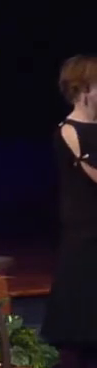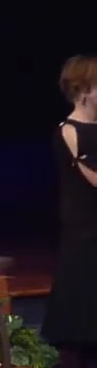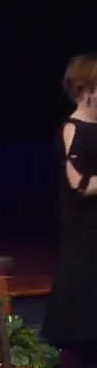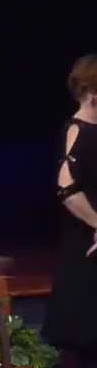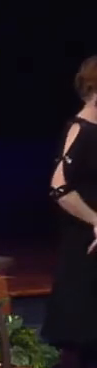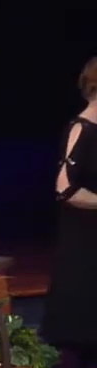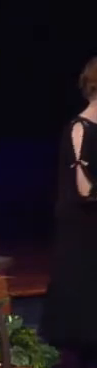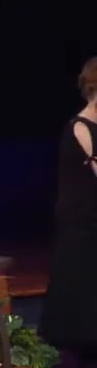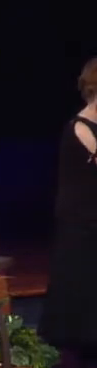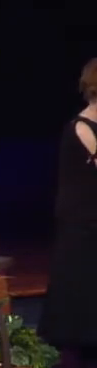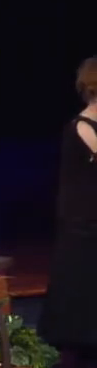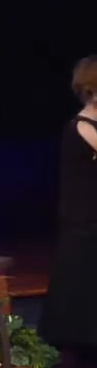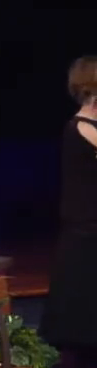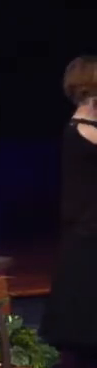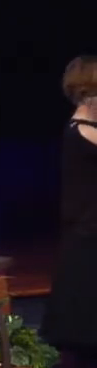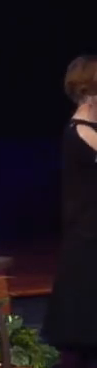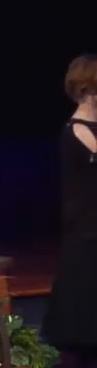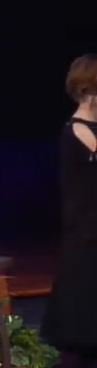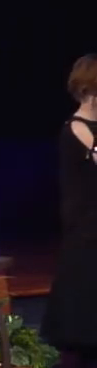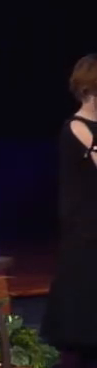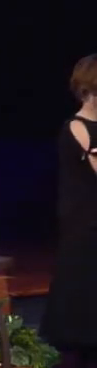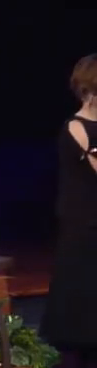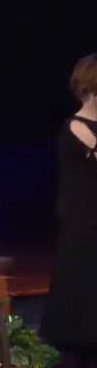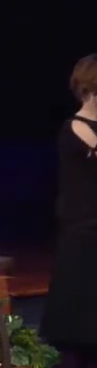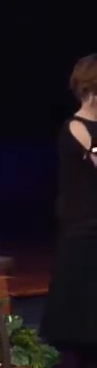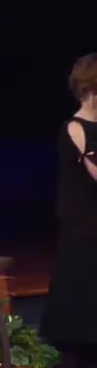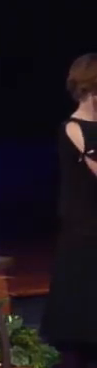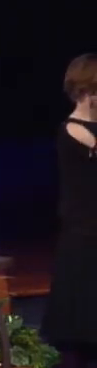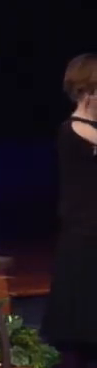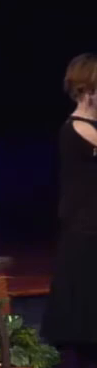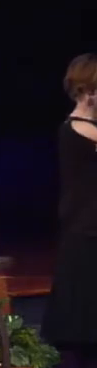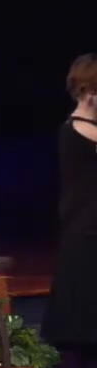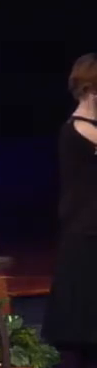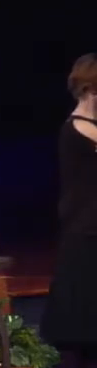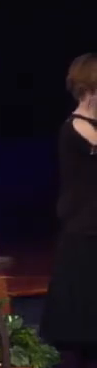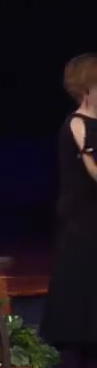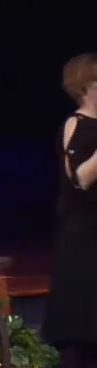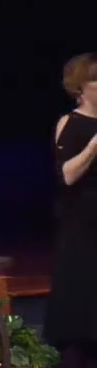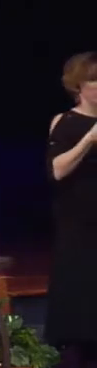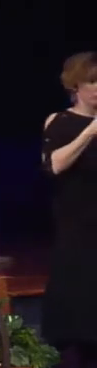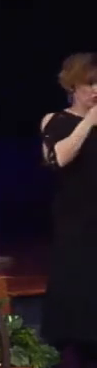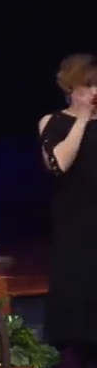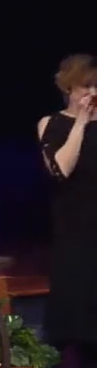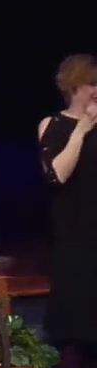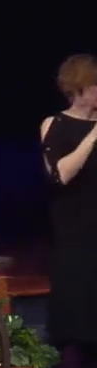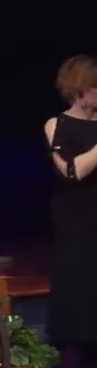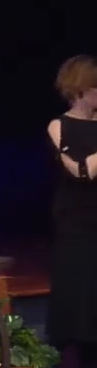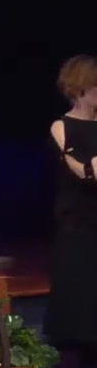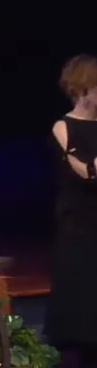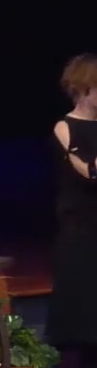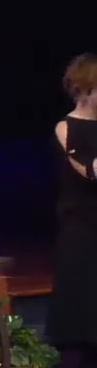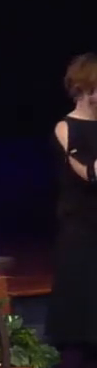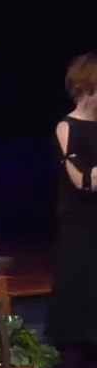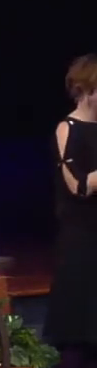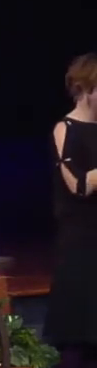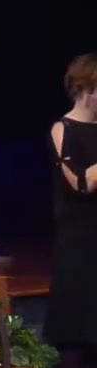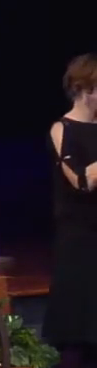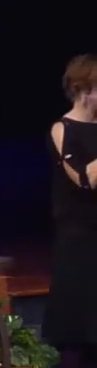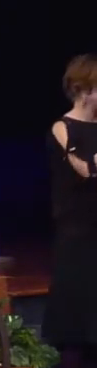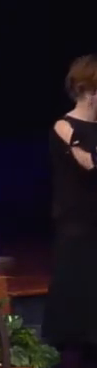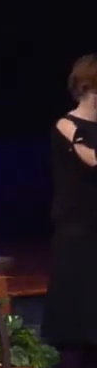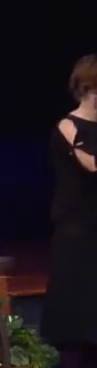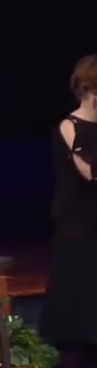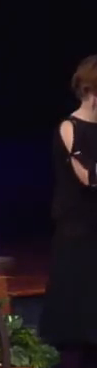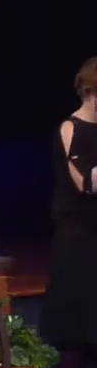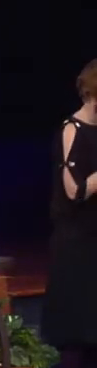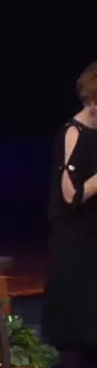The conversation is going around the table, and it's lively. So you get your drink, big Coors Light, chai tea latte, whatever your